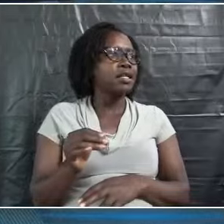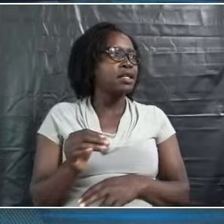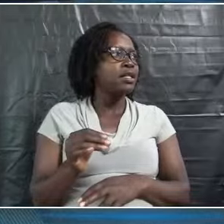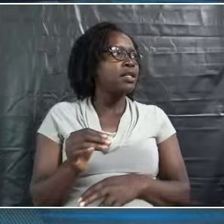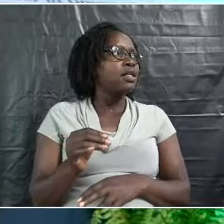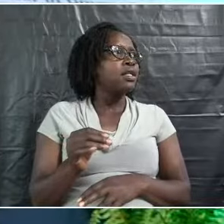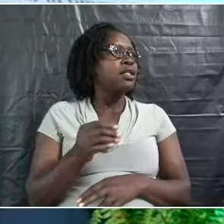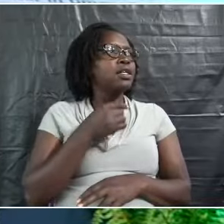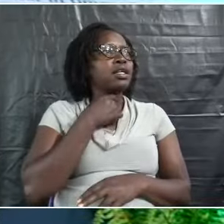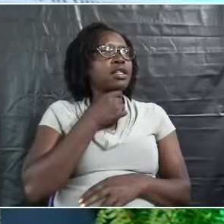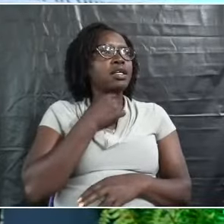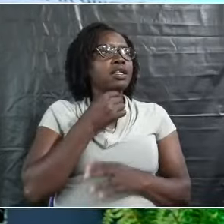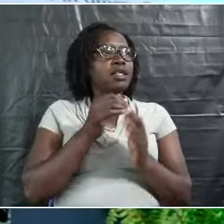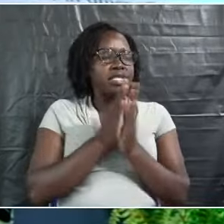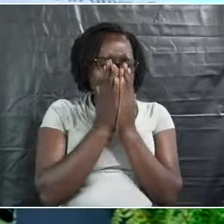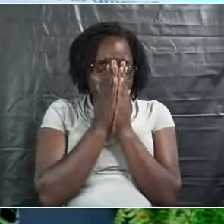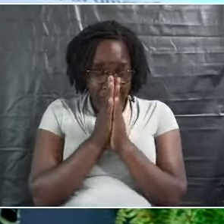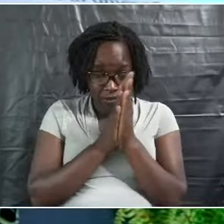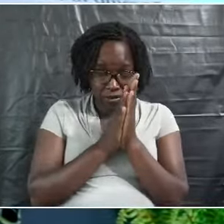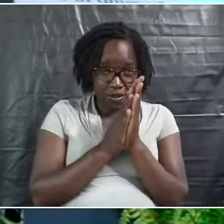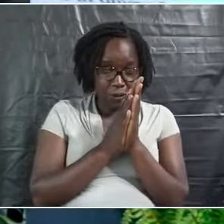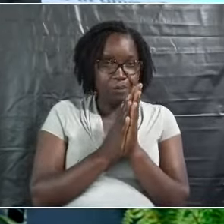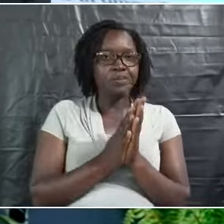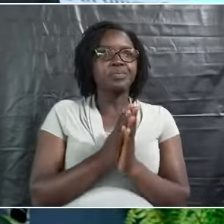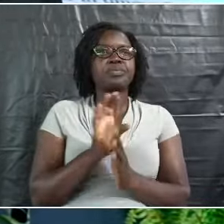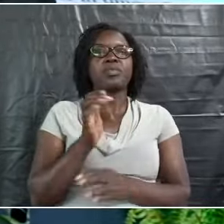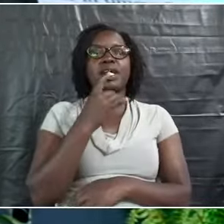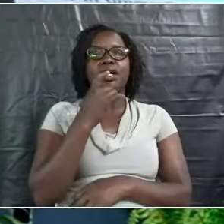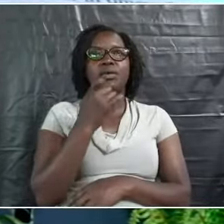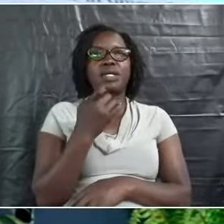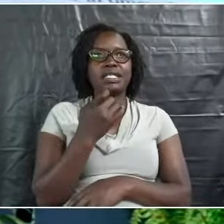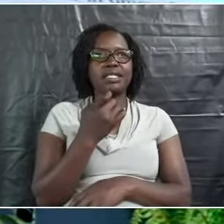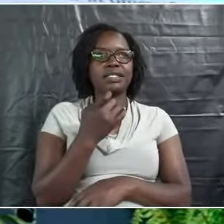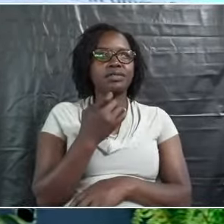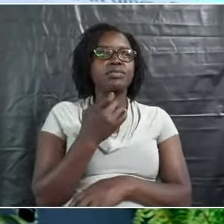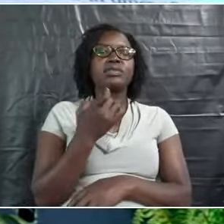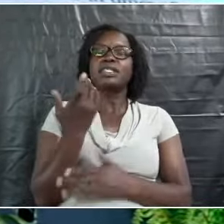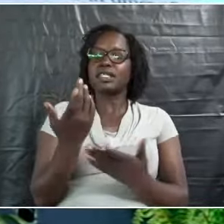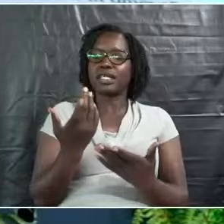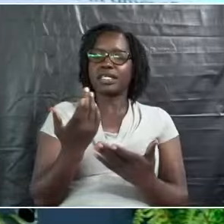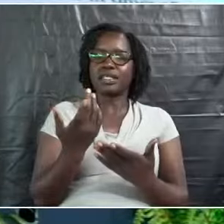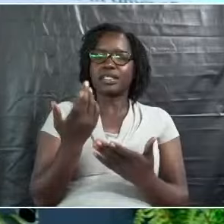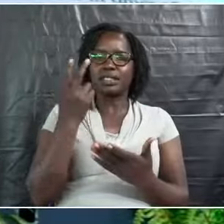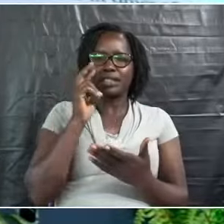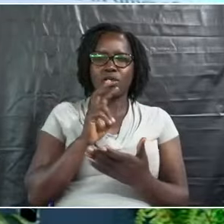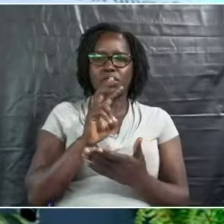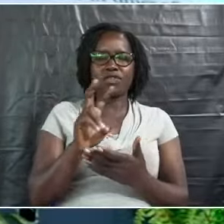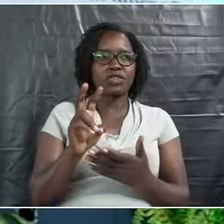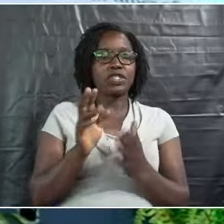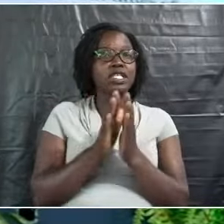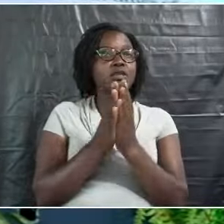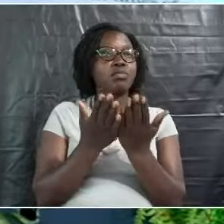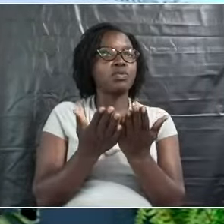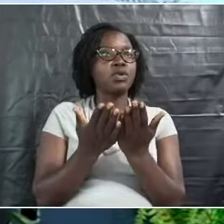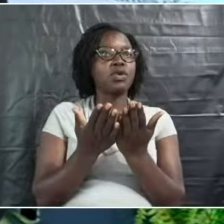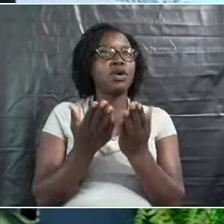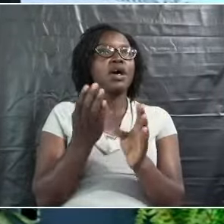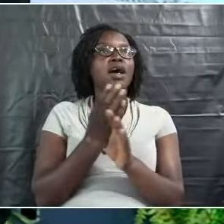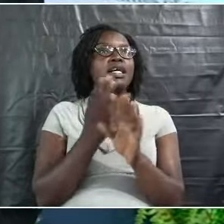I like the words of Ellen G. White, who makes this observation in the book